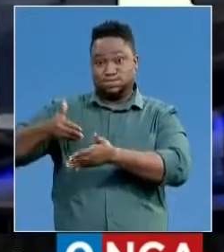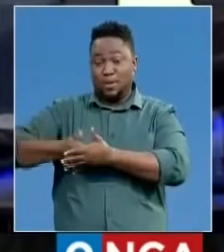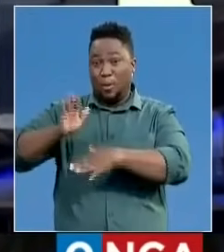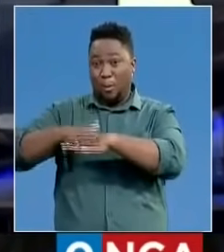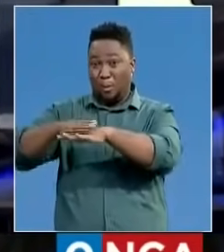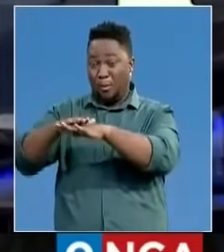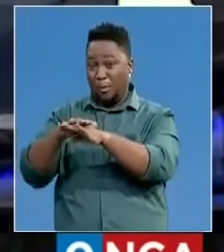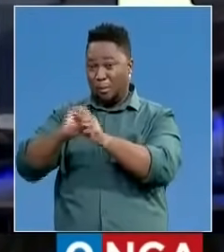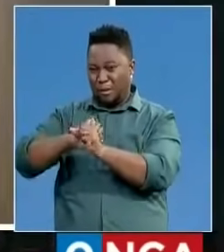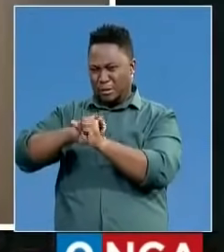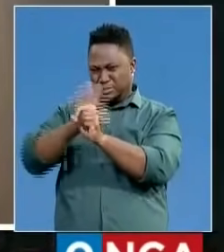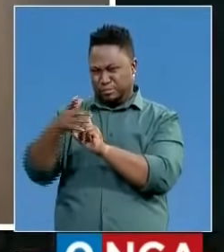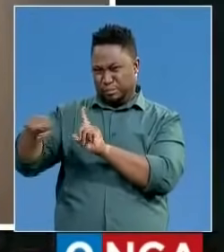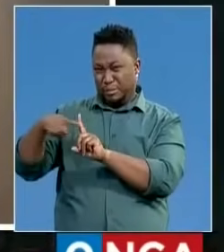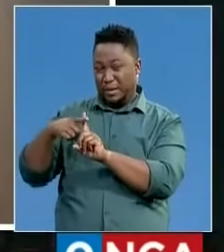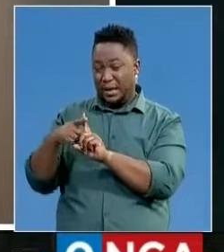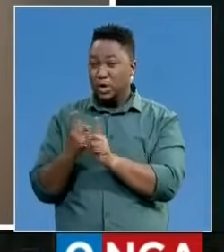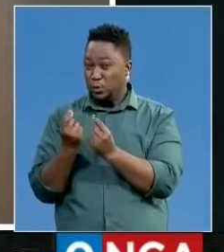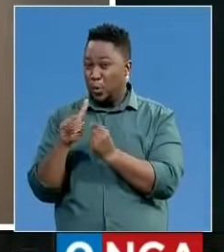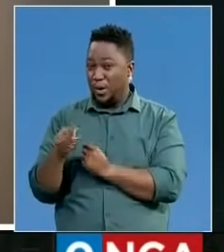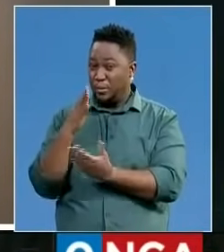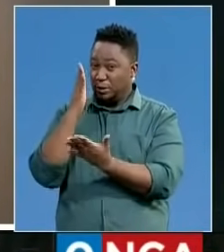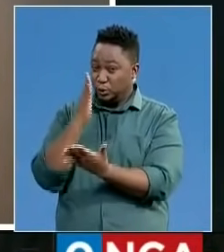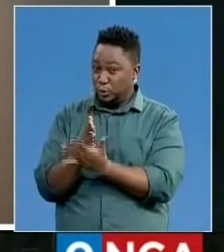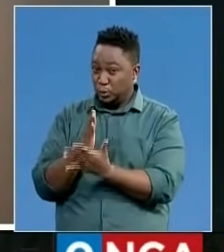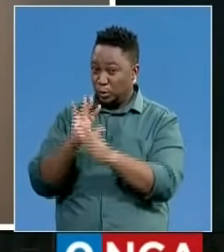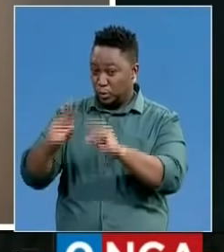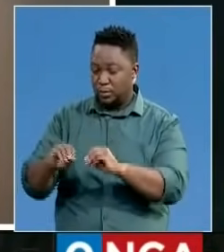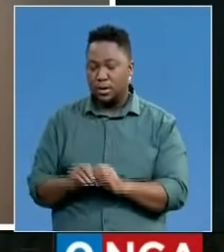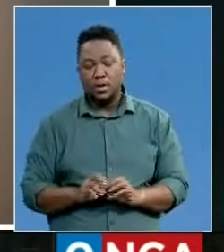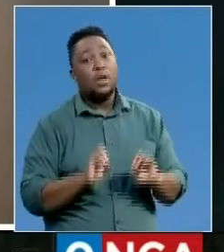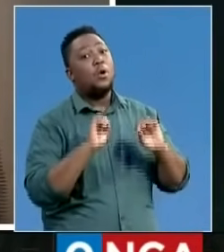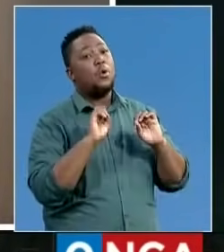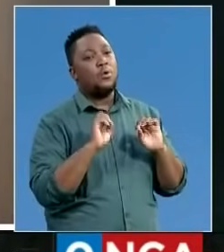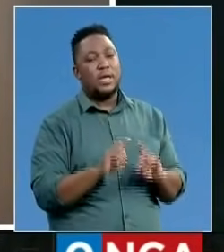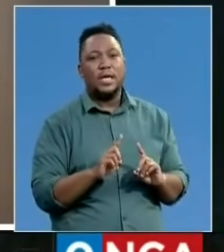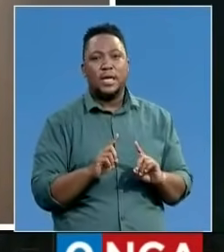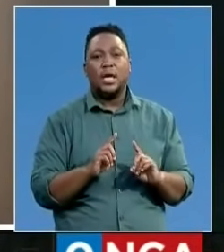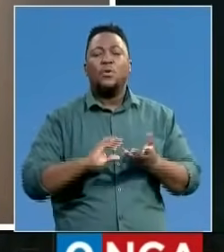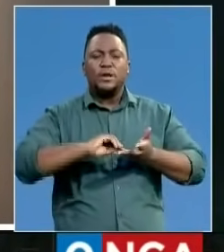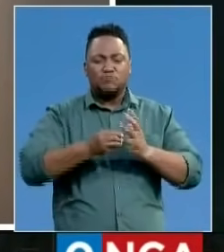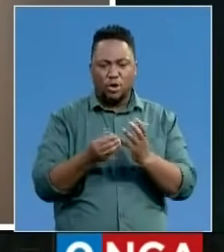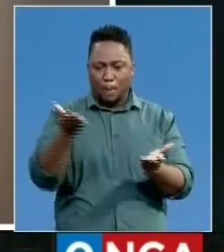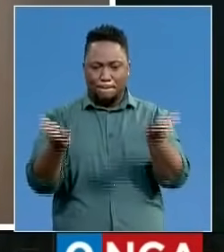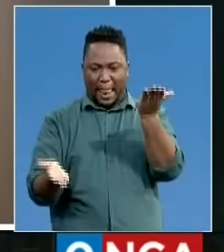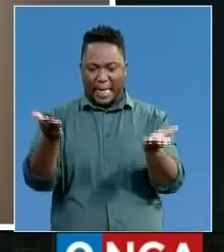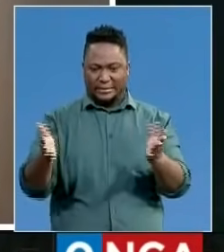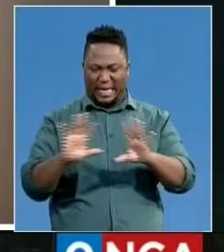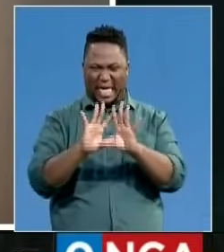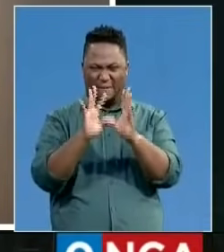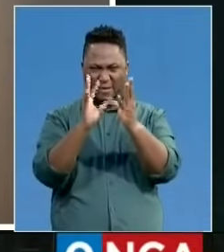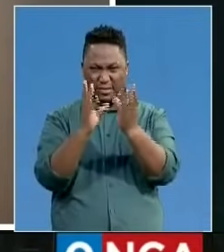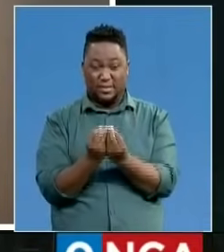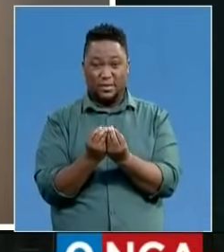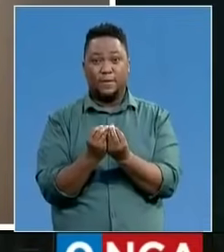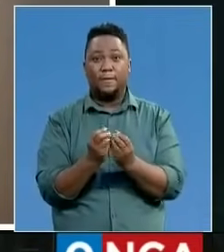that situation? So we're making a very urgent call, Thembekile, and that's why we have this balancing act. The last thing we want